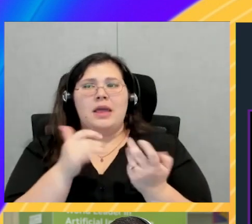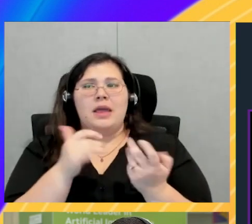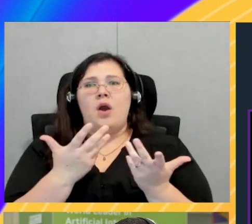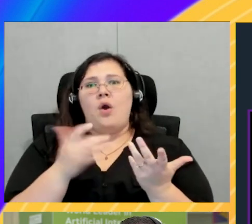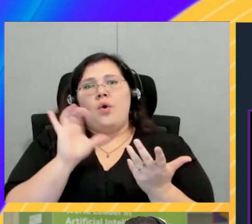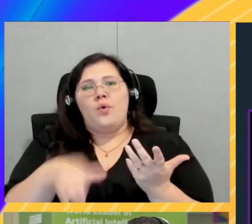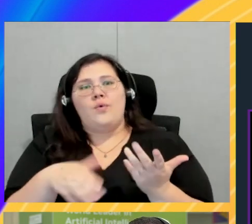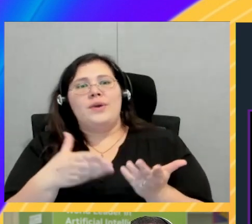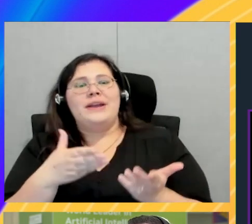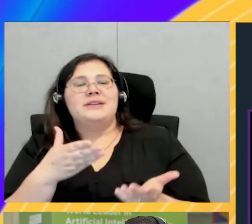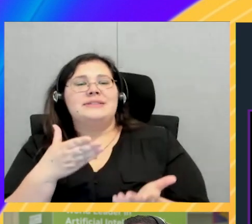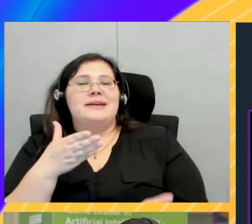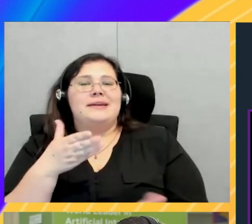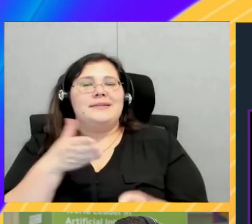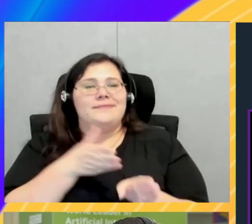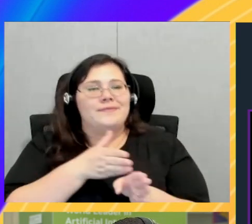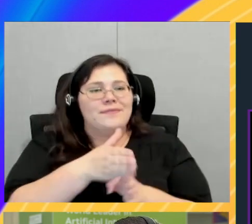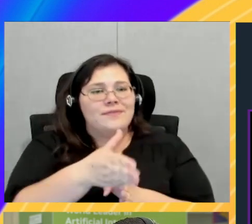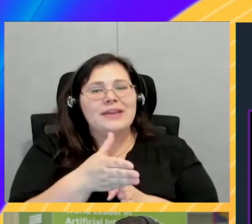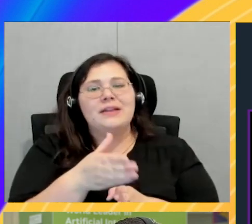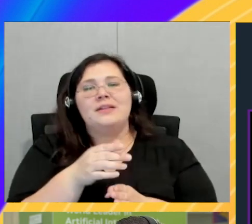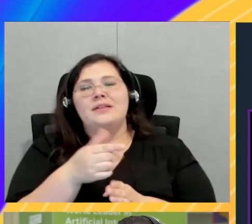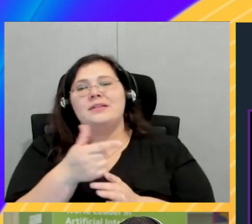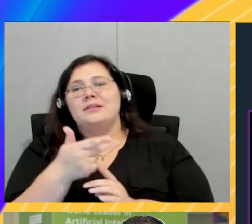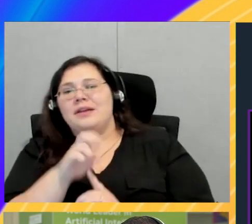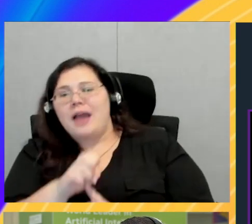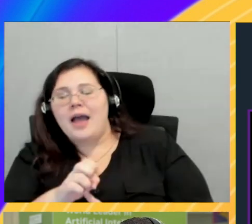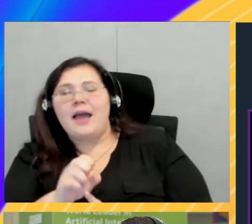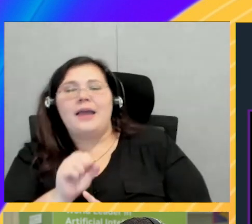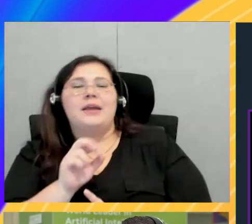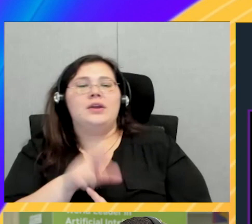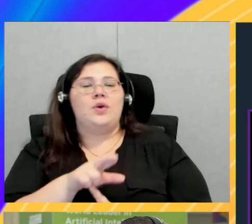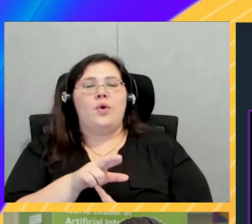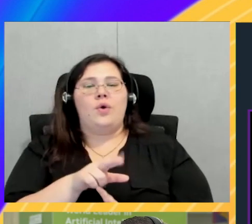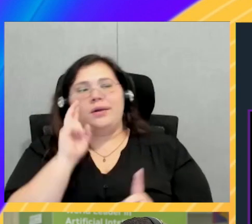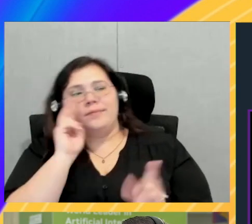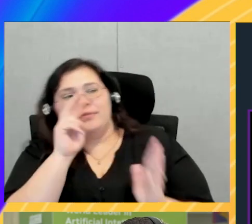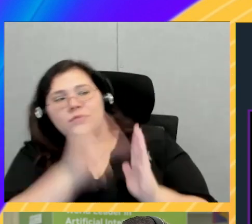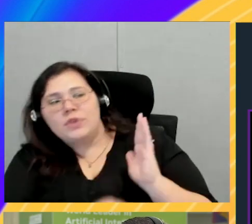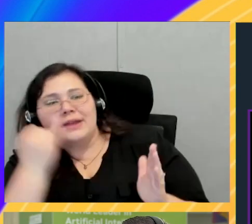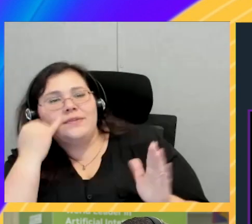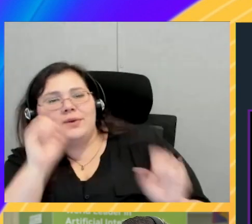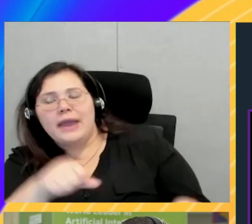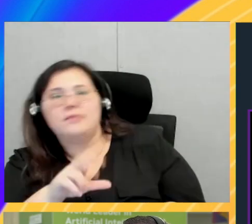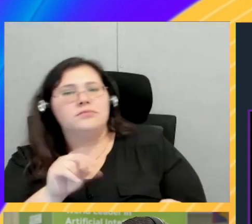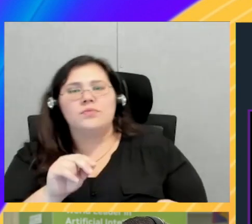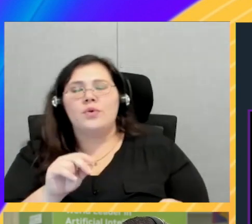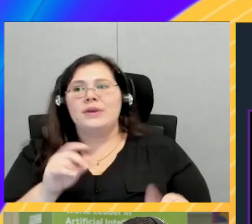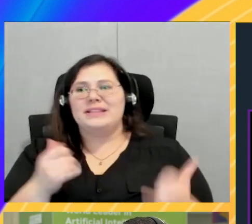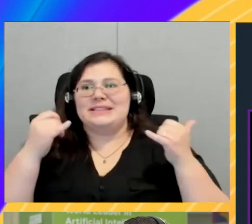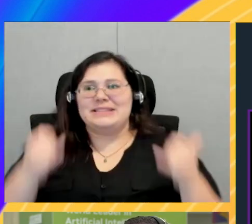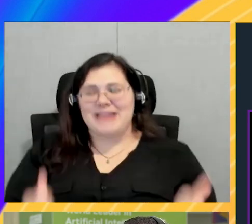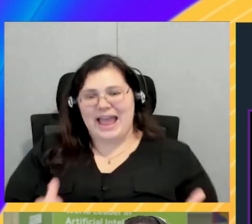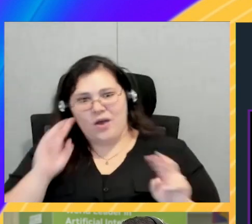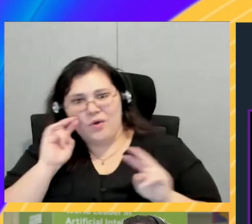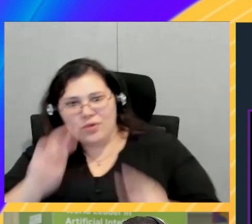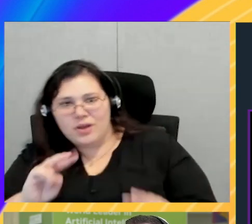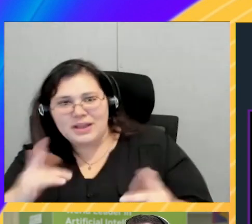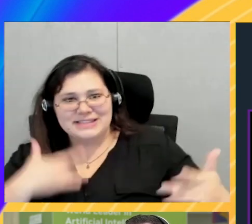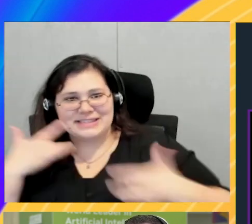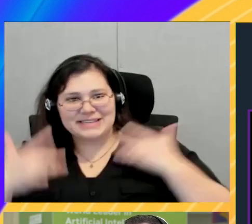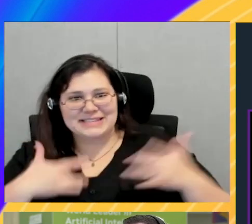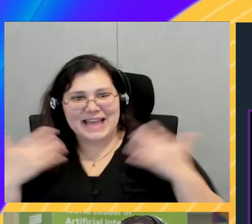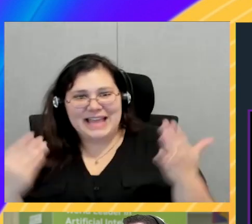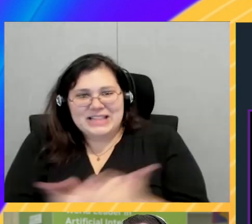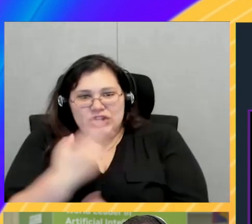when you can. It's, oh, this is exciting. Tell us this new use case that you hear for our customers. Yeah. And because we